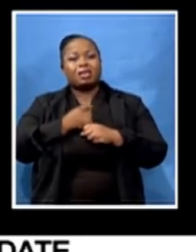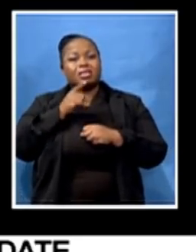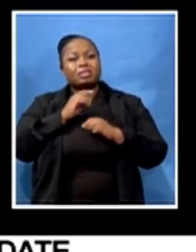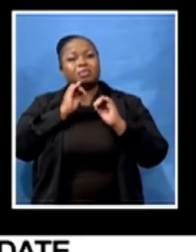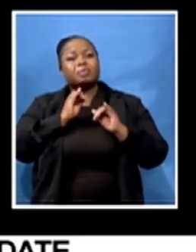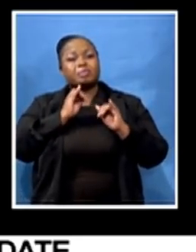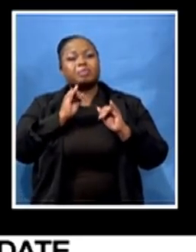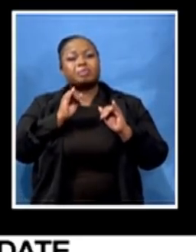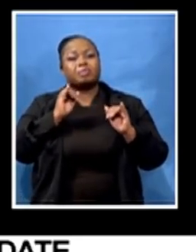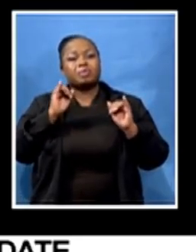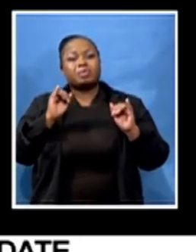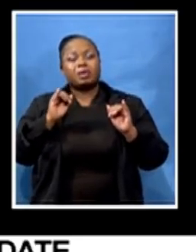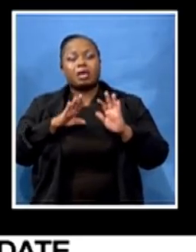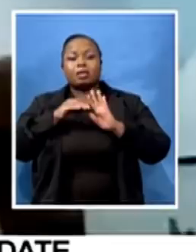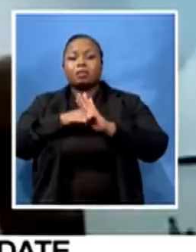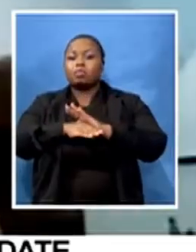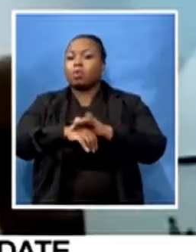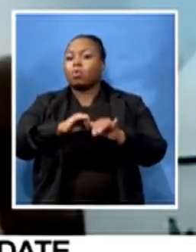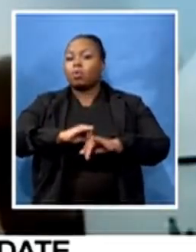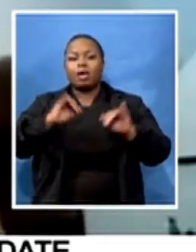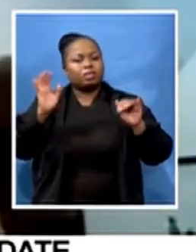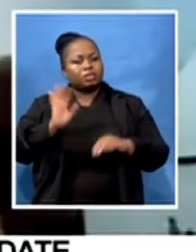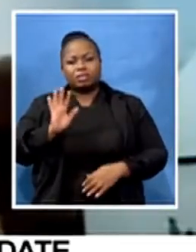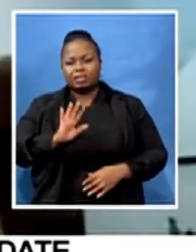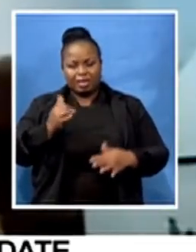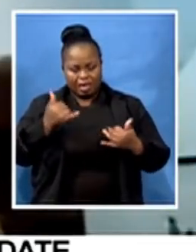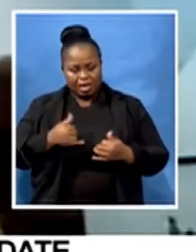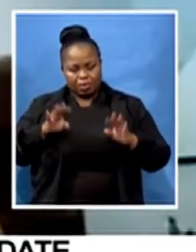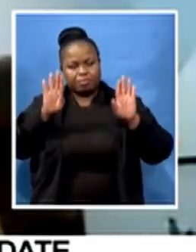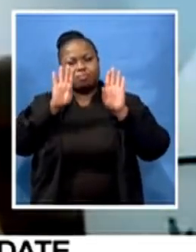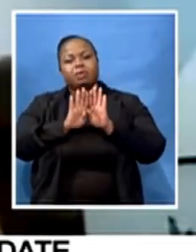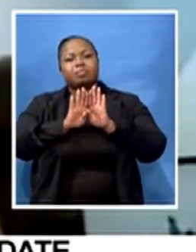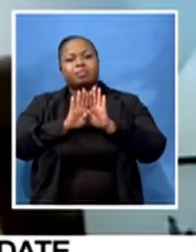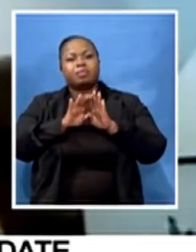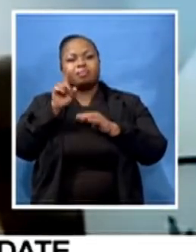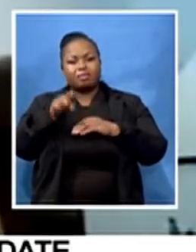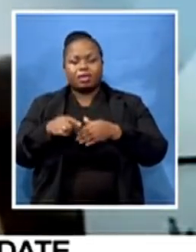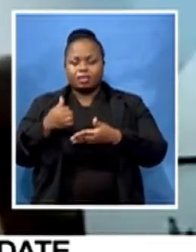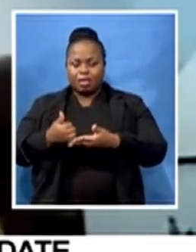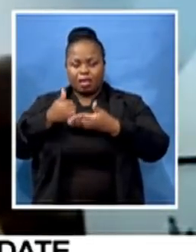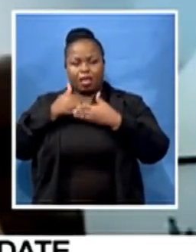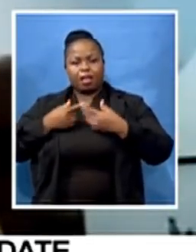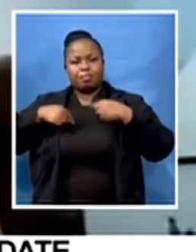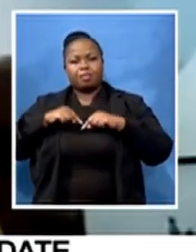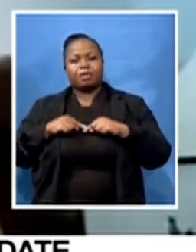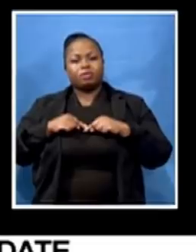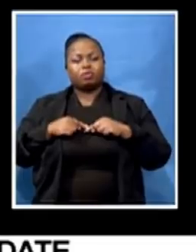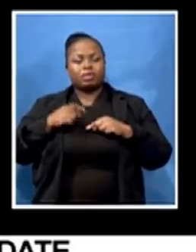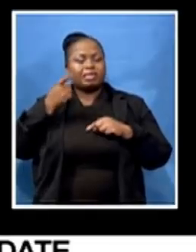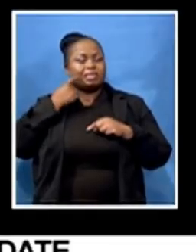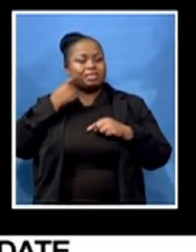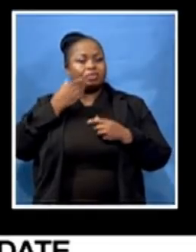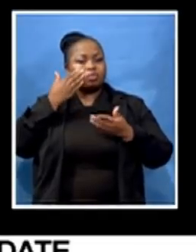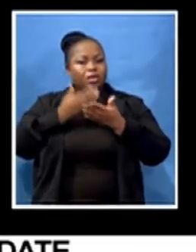Therefore, the lockdown must serve as a catalyst for an informed reassessment and